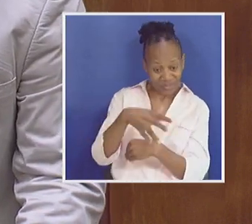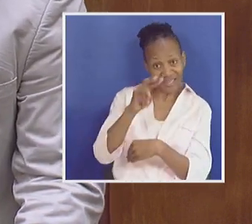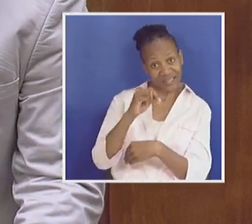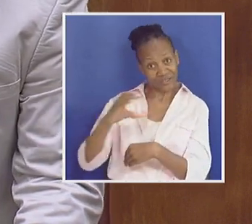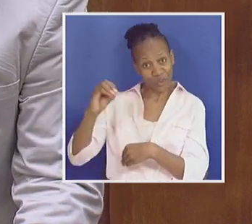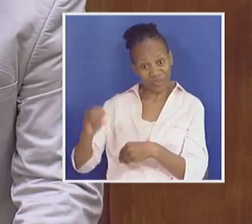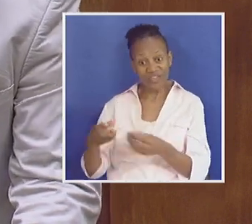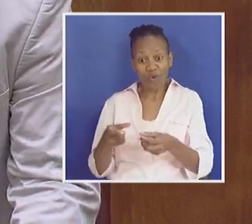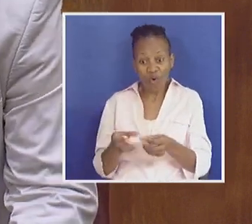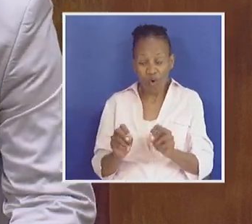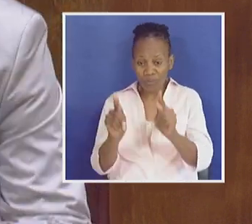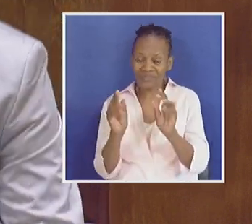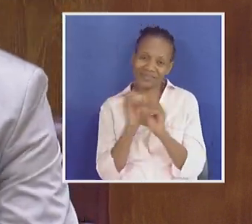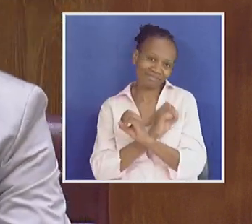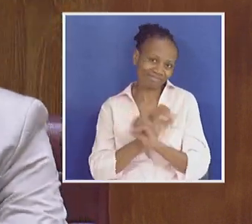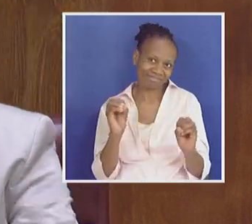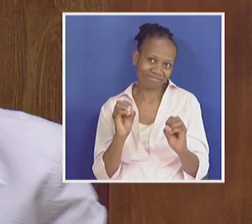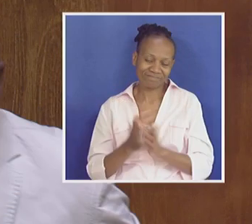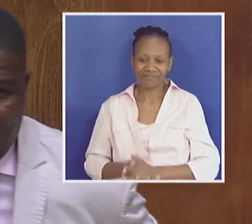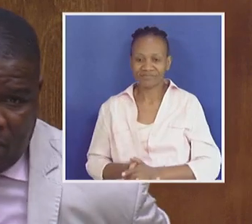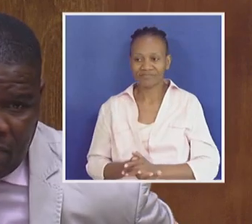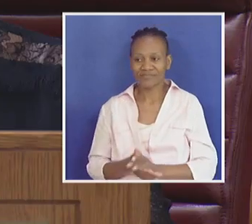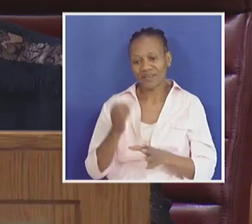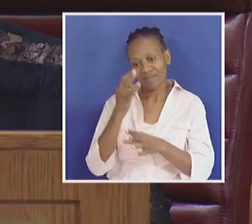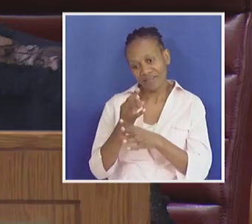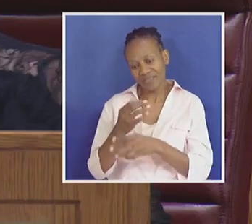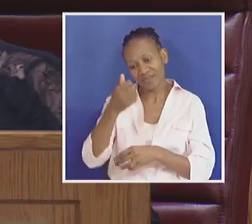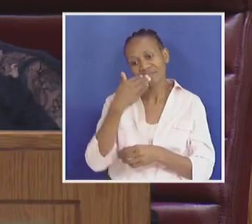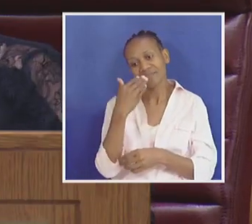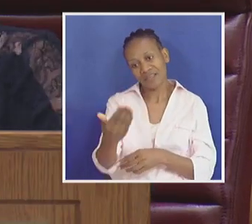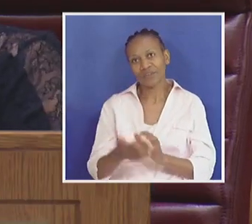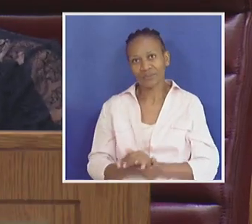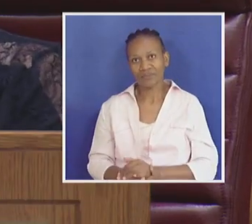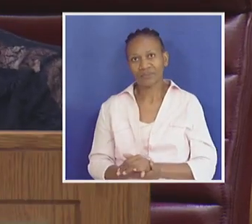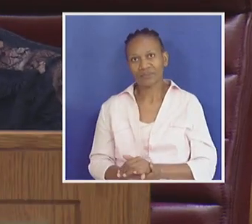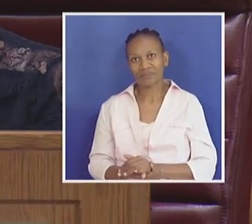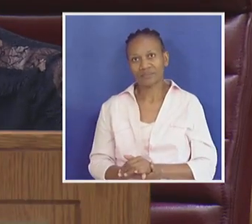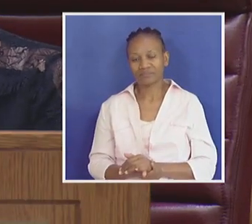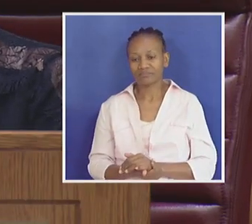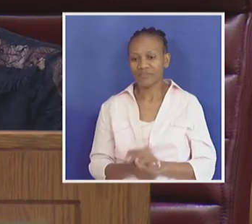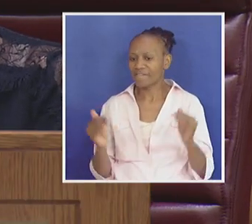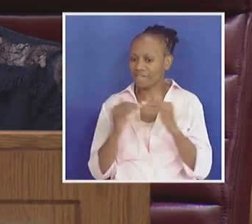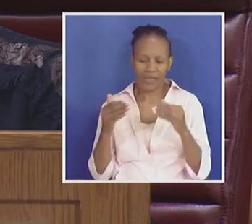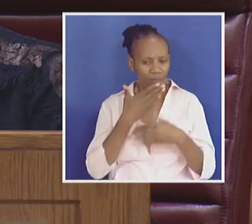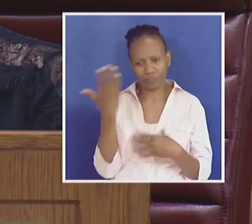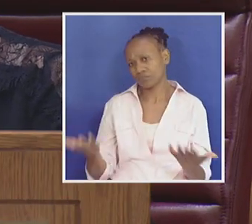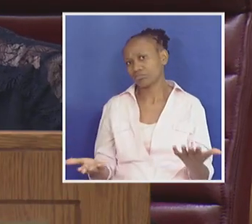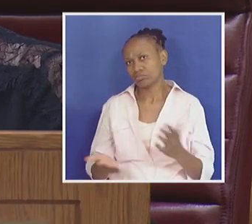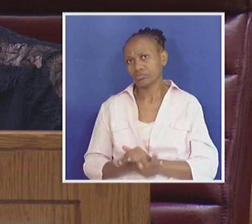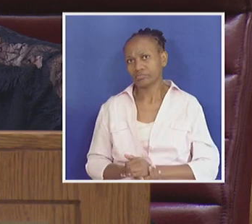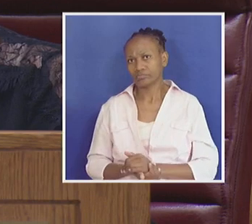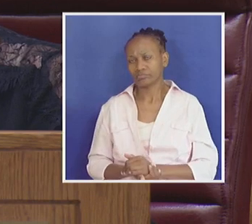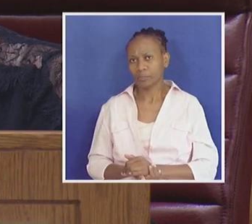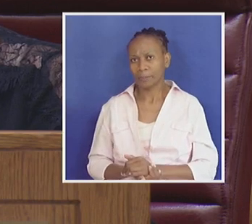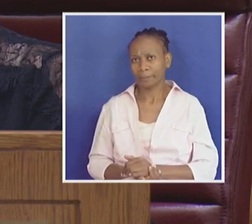Chairperson. Tata, thank you very much. Honorable members, I think we're being unfair on other provinces. In